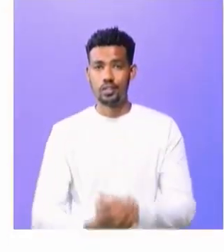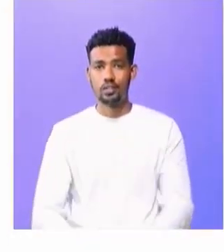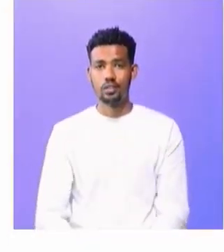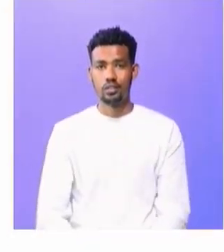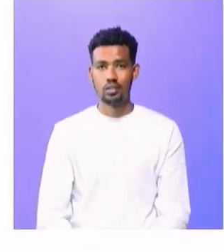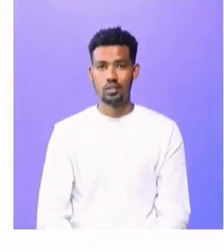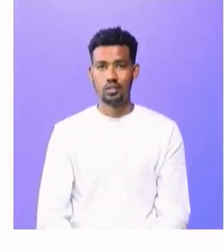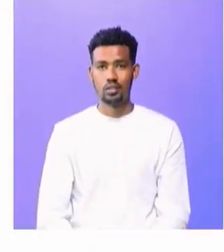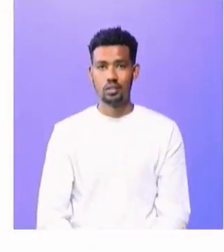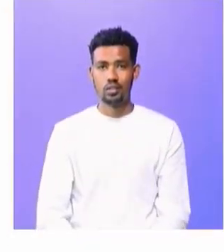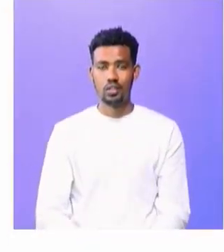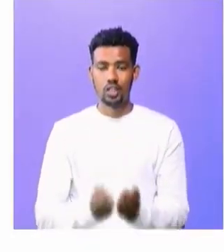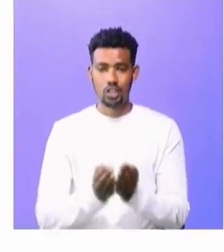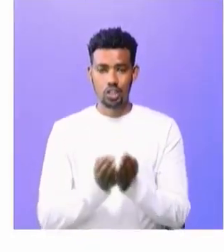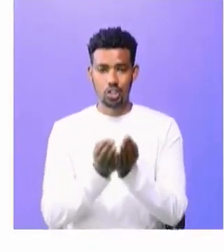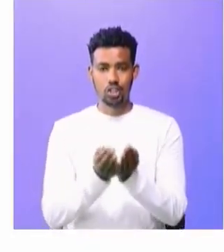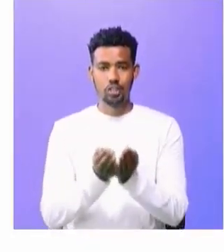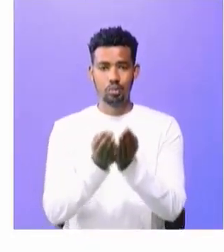sheep,